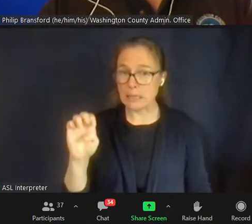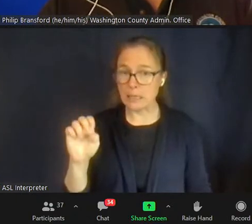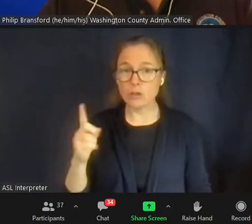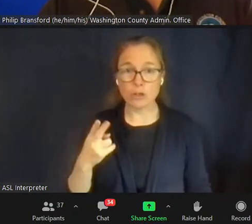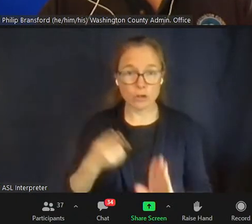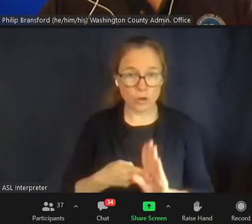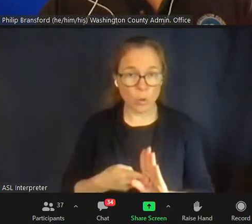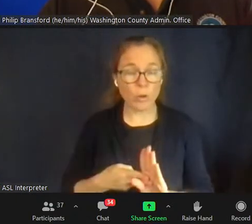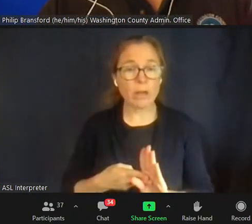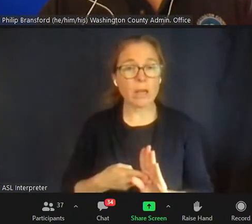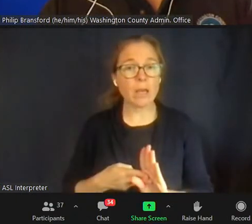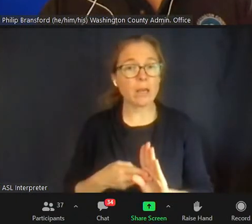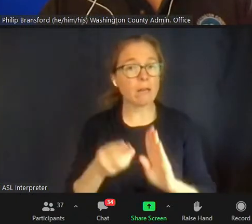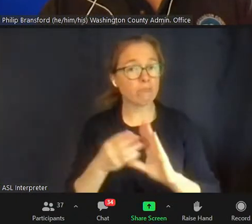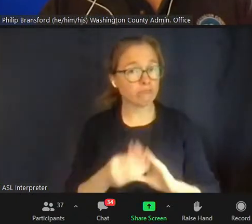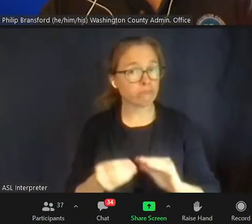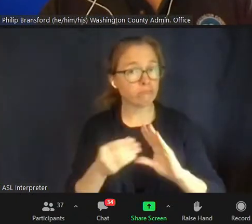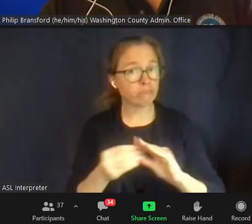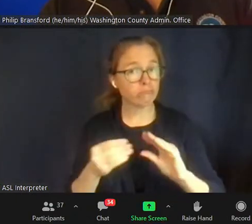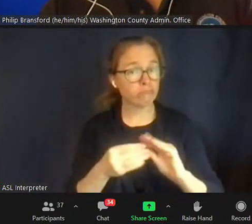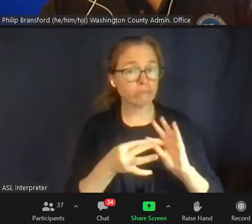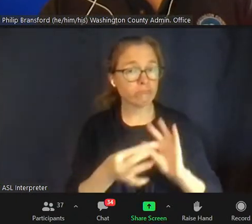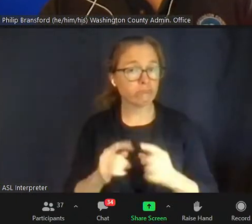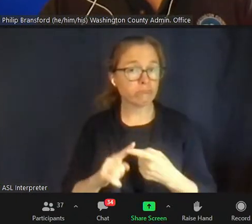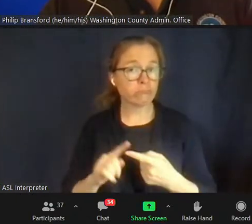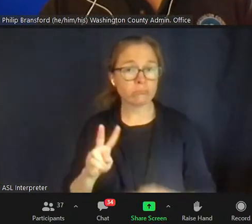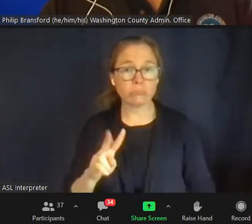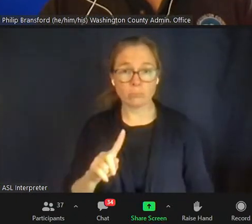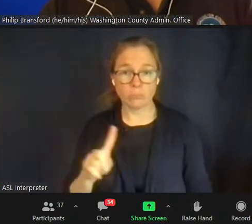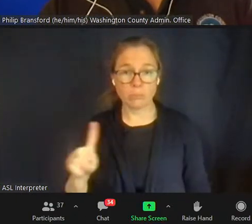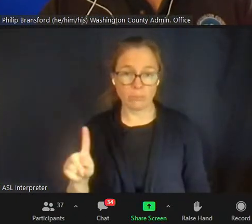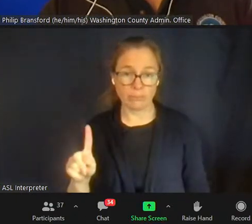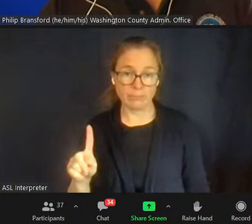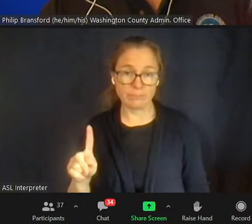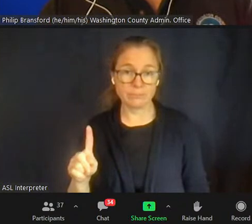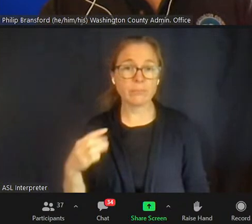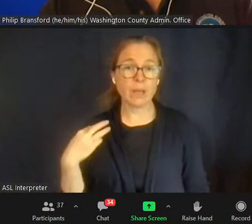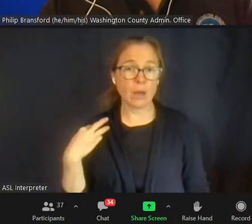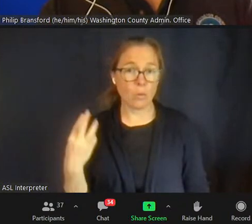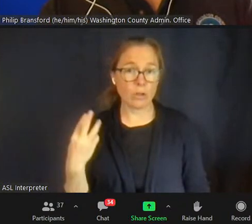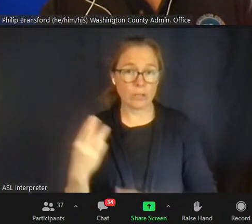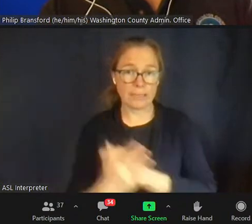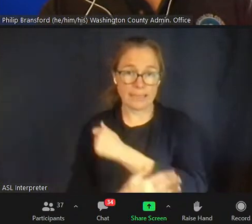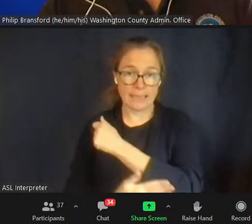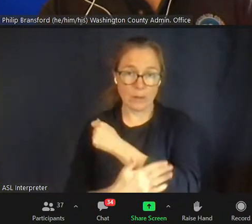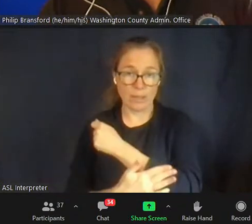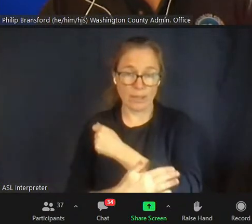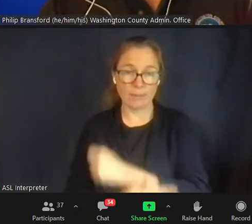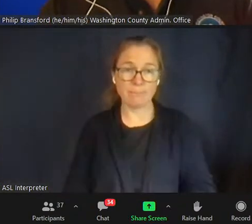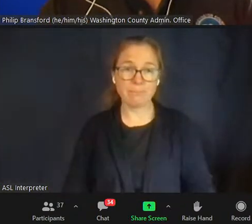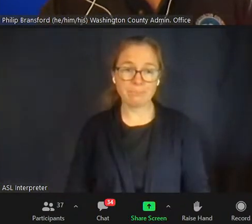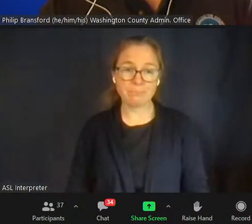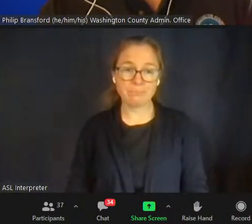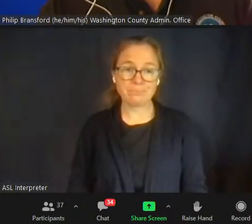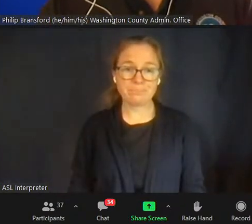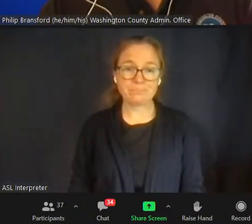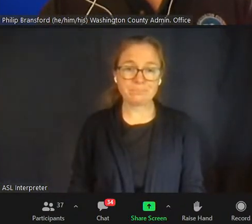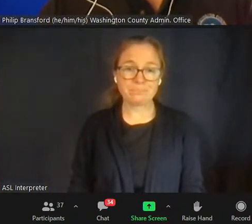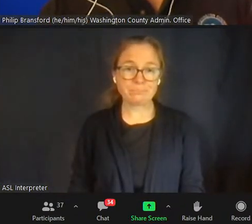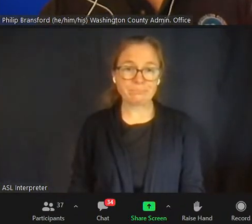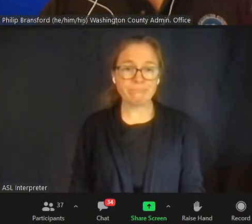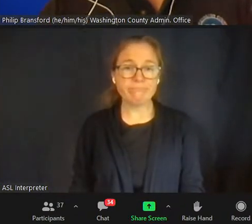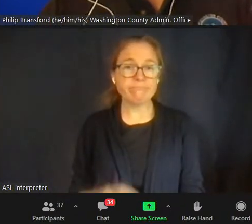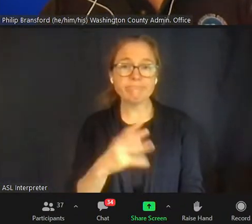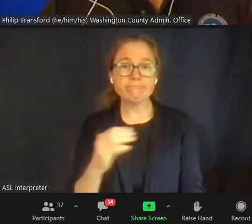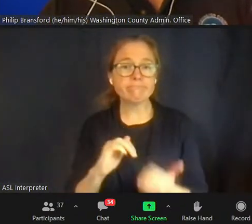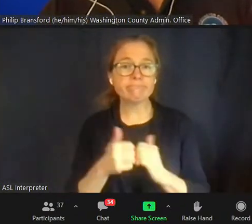that the work that the Washington County does with 211, and then future improvements